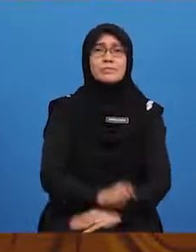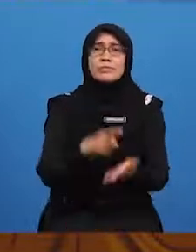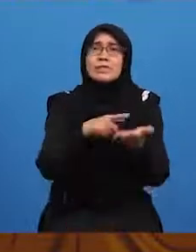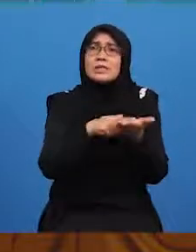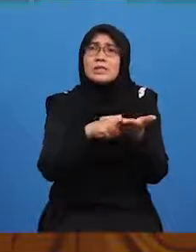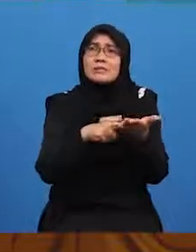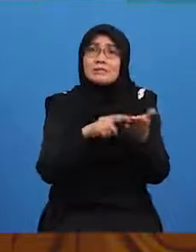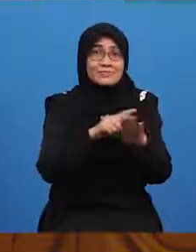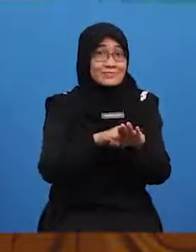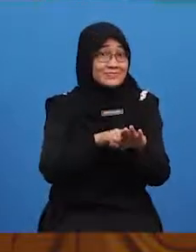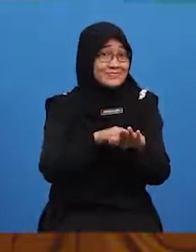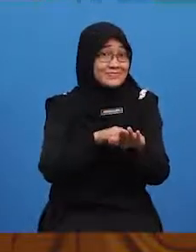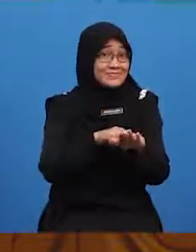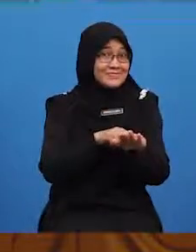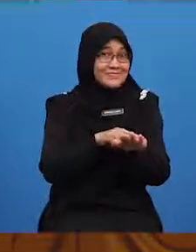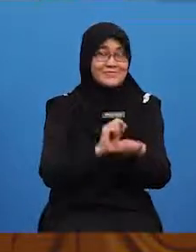pointing at 12.